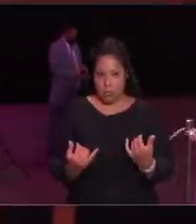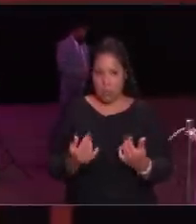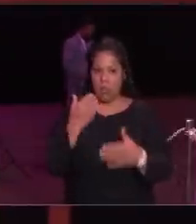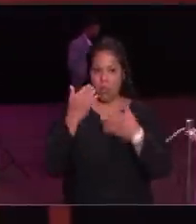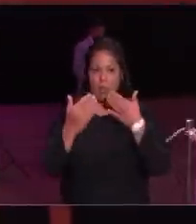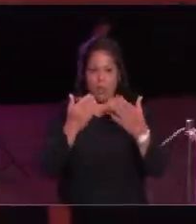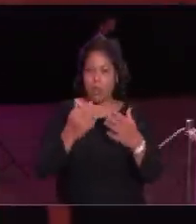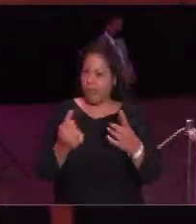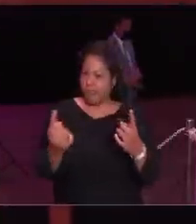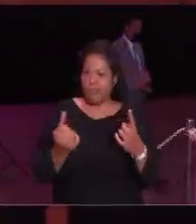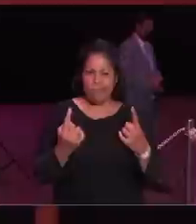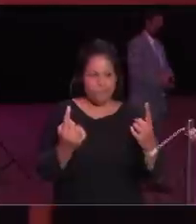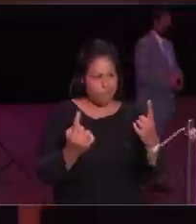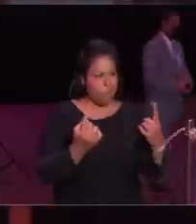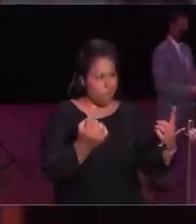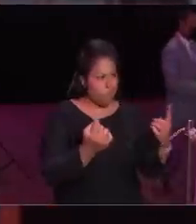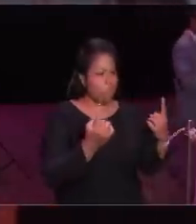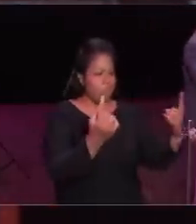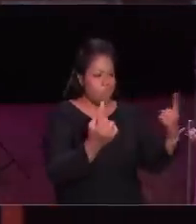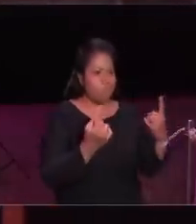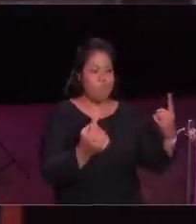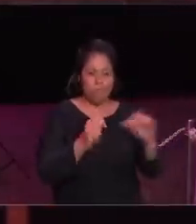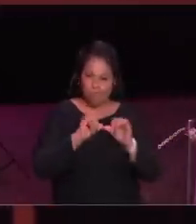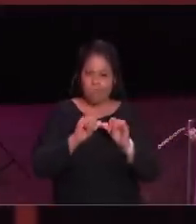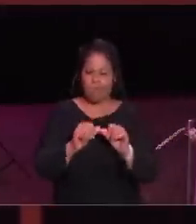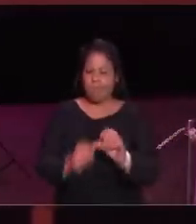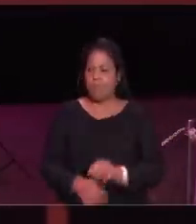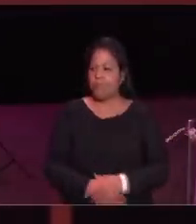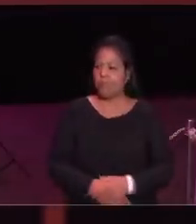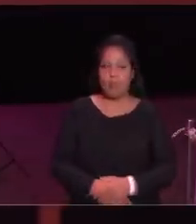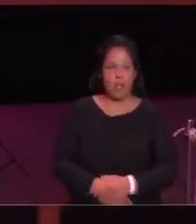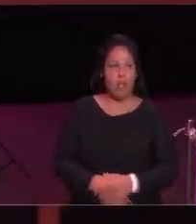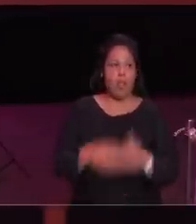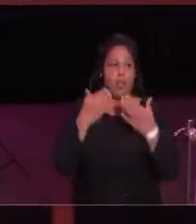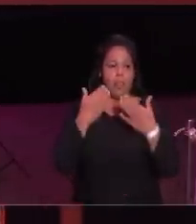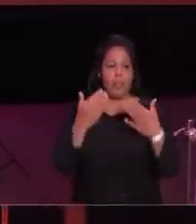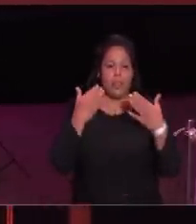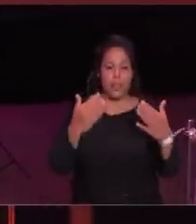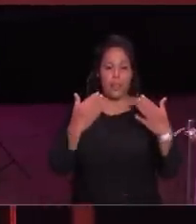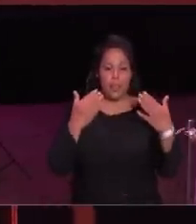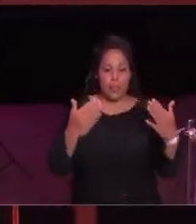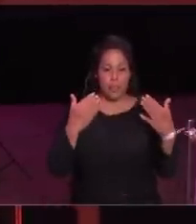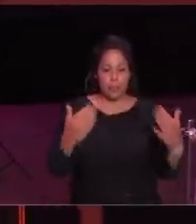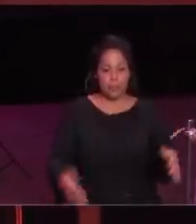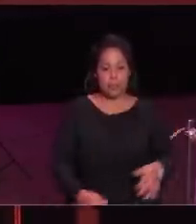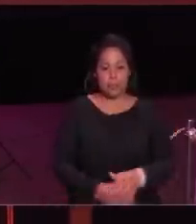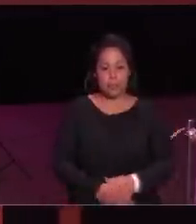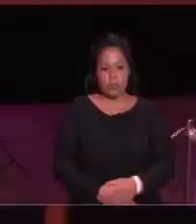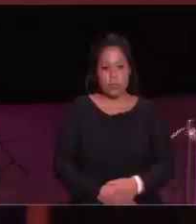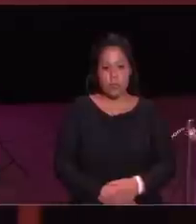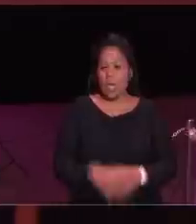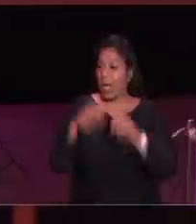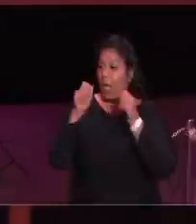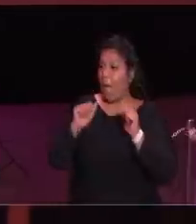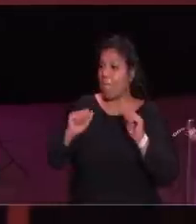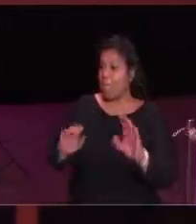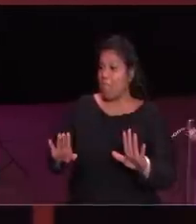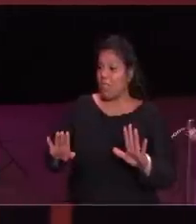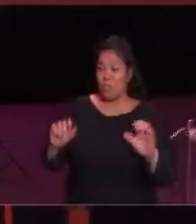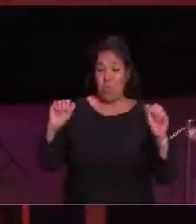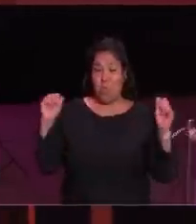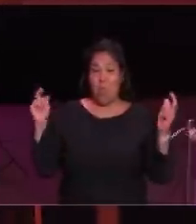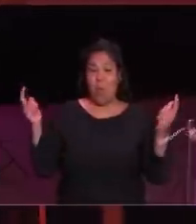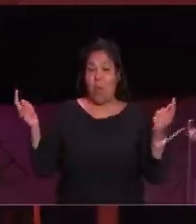Keep on coming. Keep on coming. They're coming. Thank you so much. Dios les bendiga a